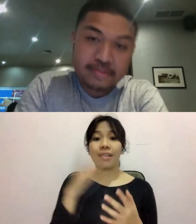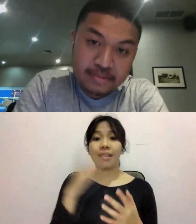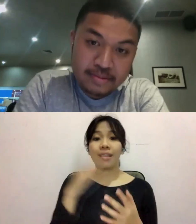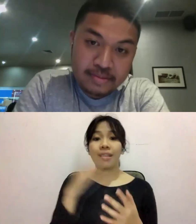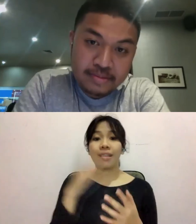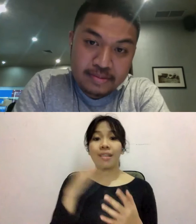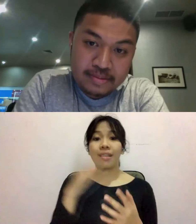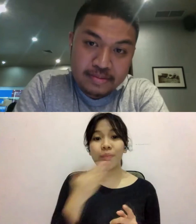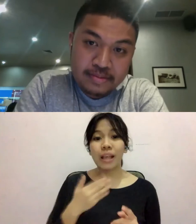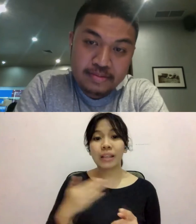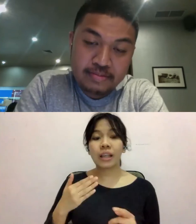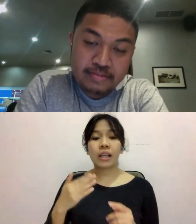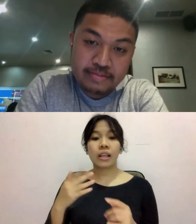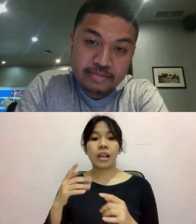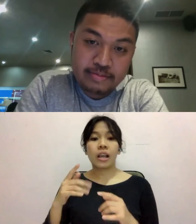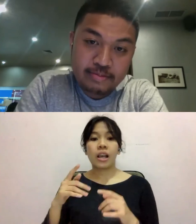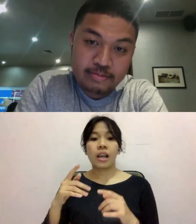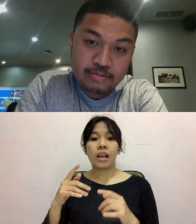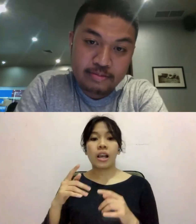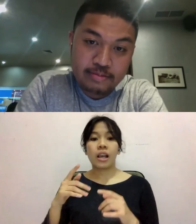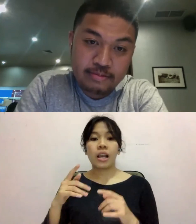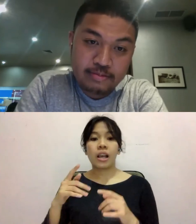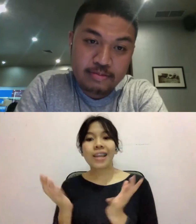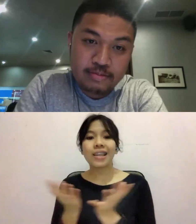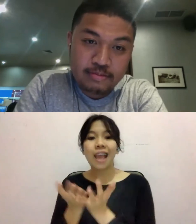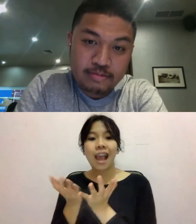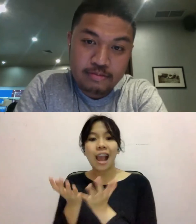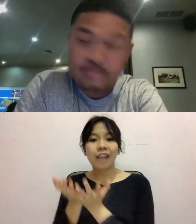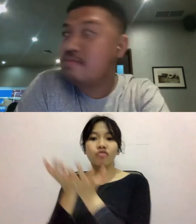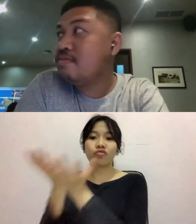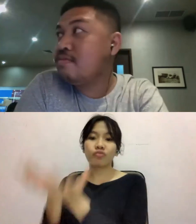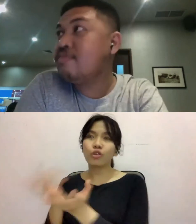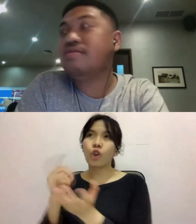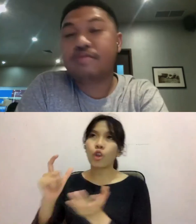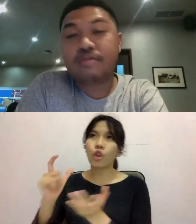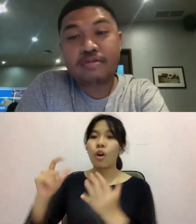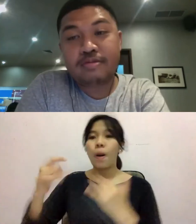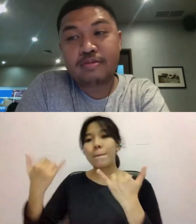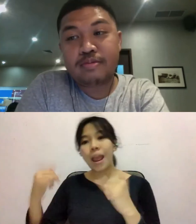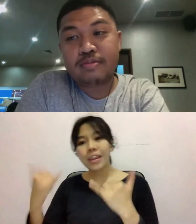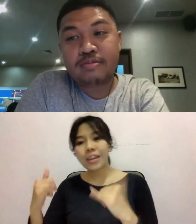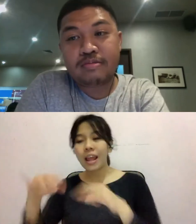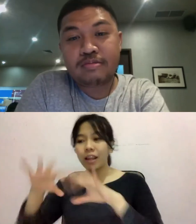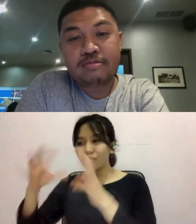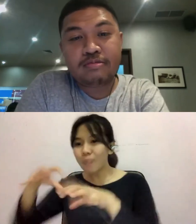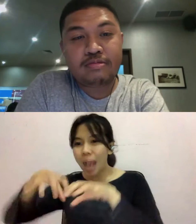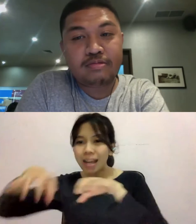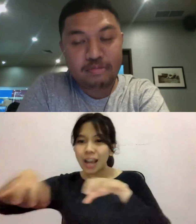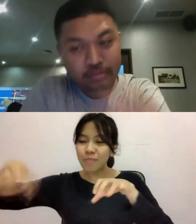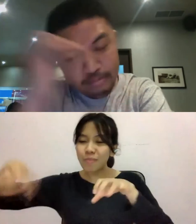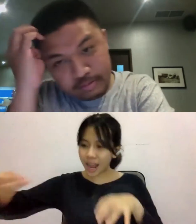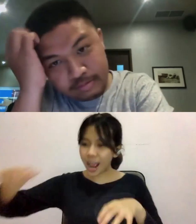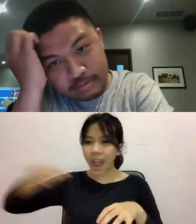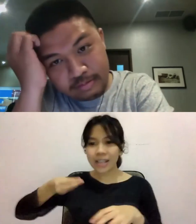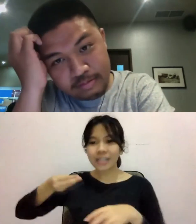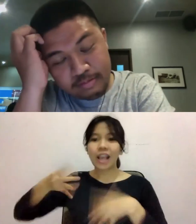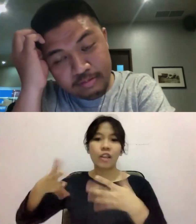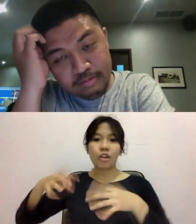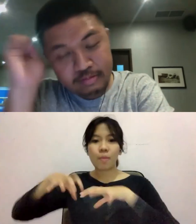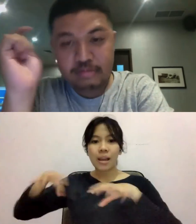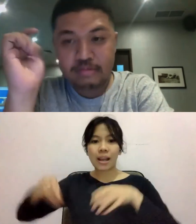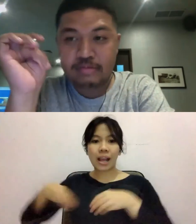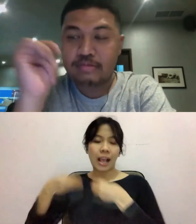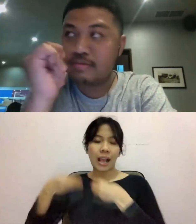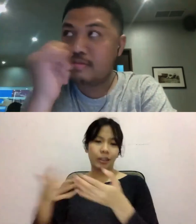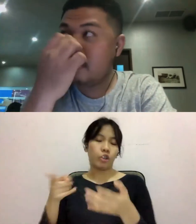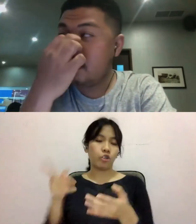cars, and other toys, and I enjoyed that. That's for example. And I think love expression could